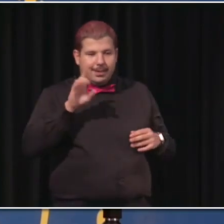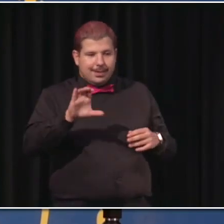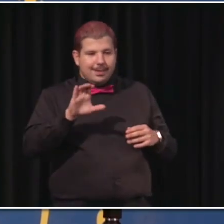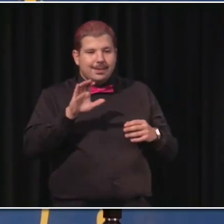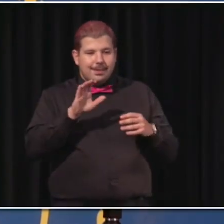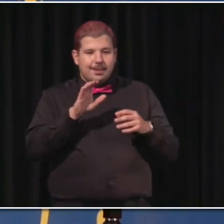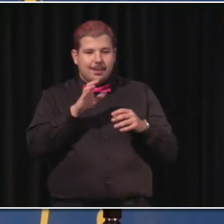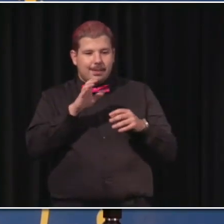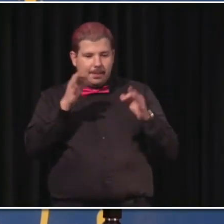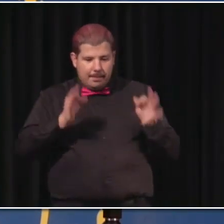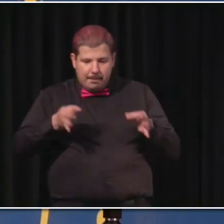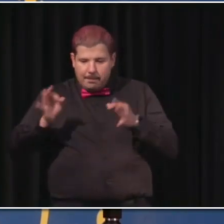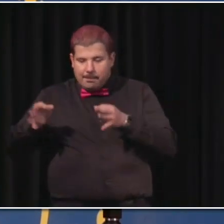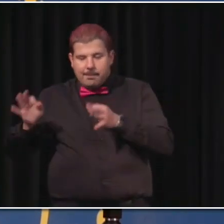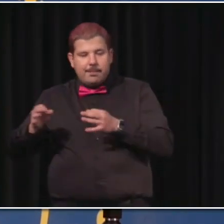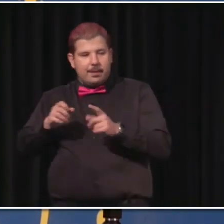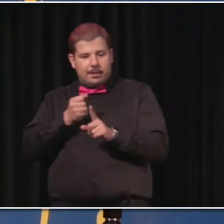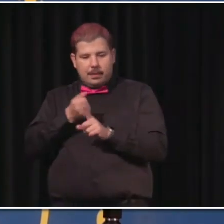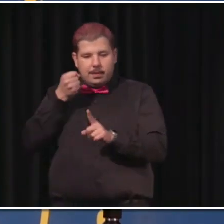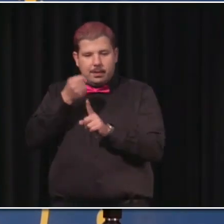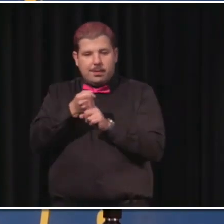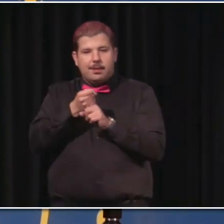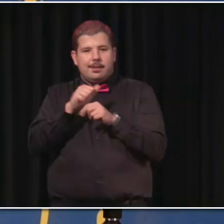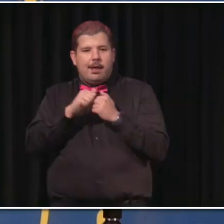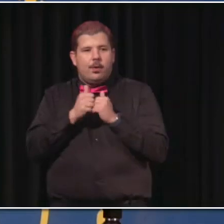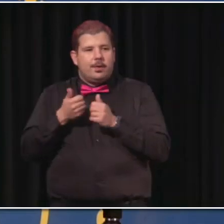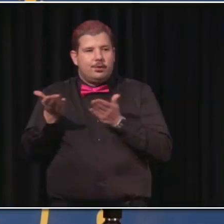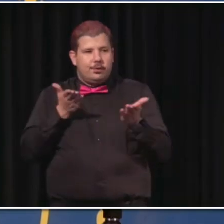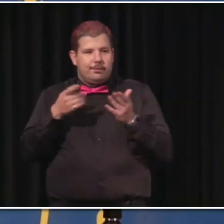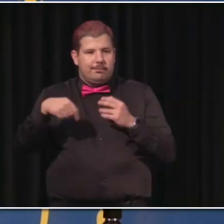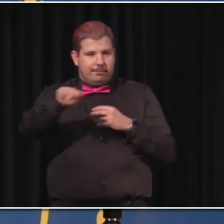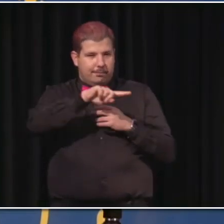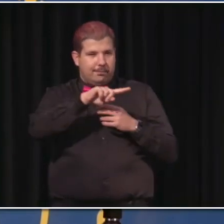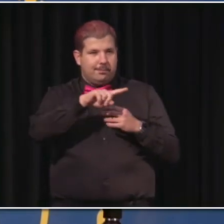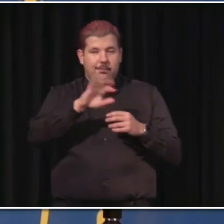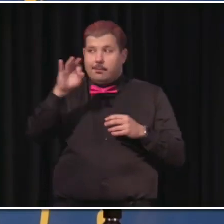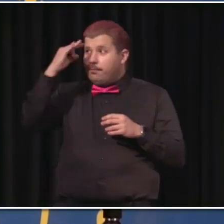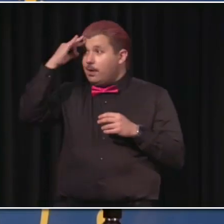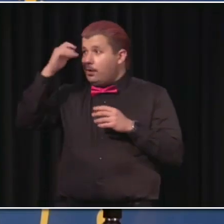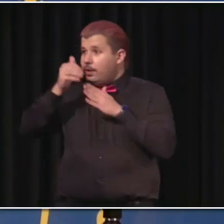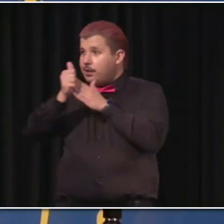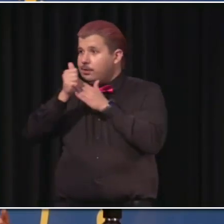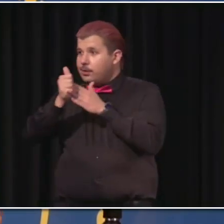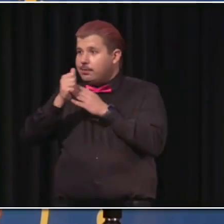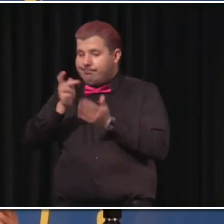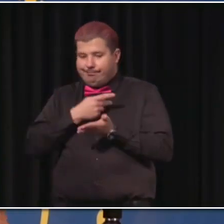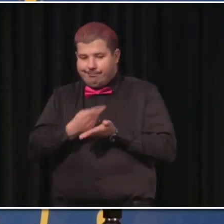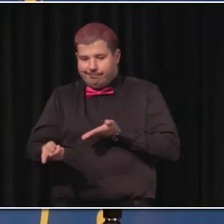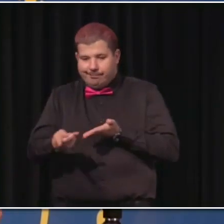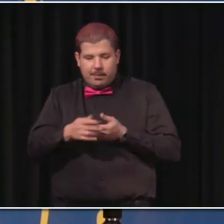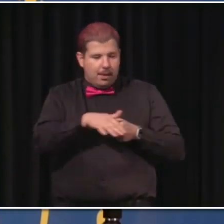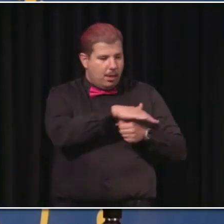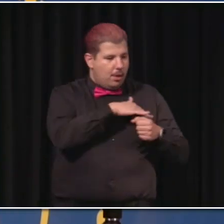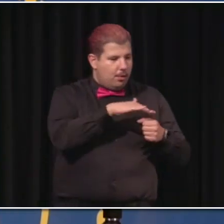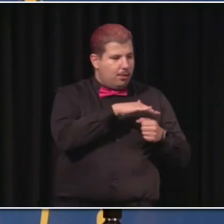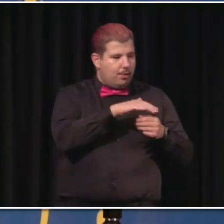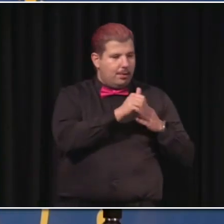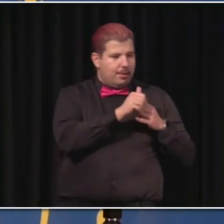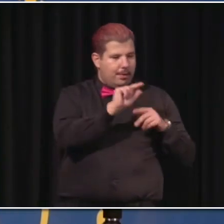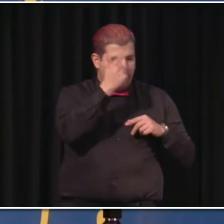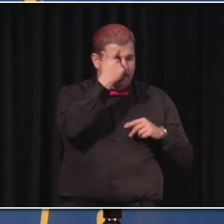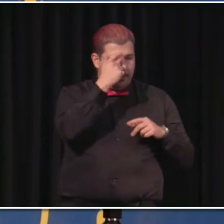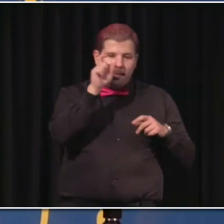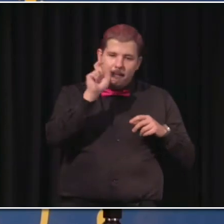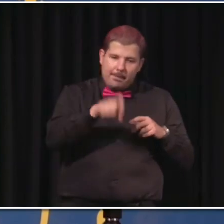to serve you. And when federal leadership fails, local government must lead.